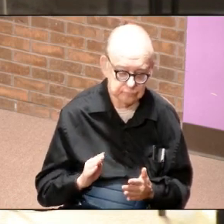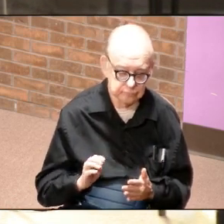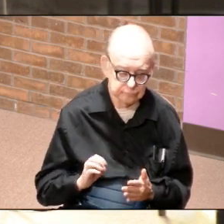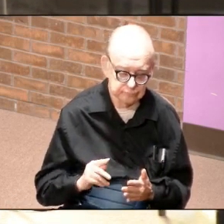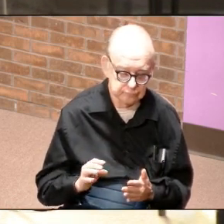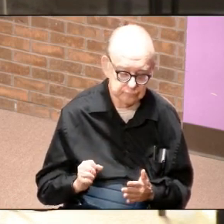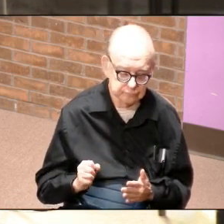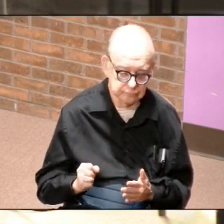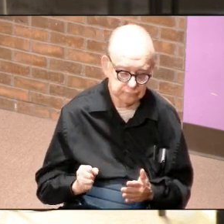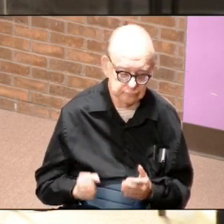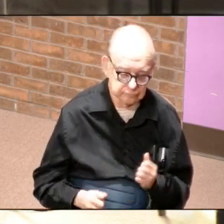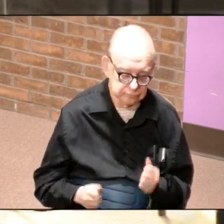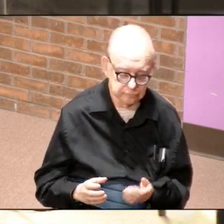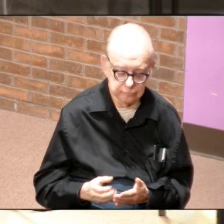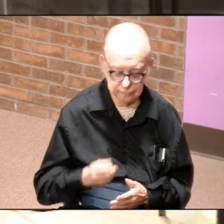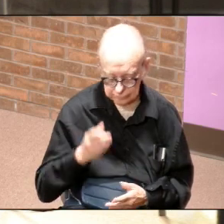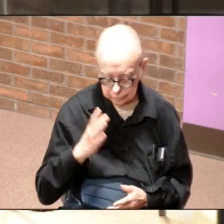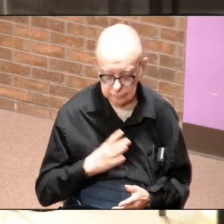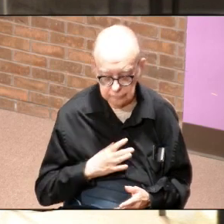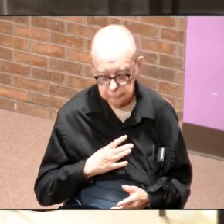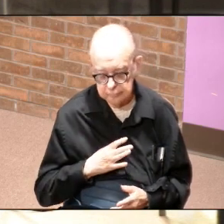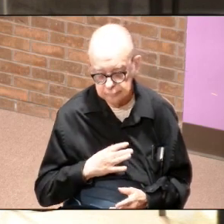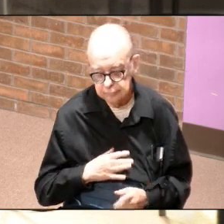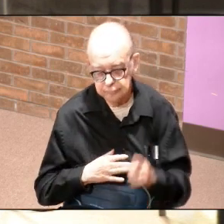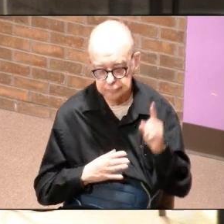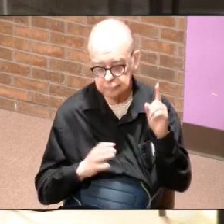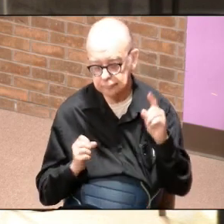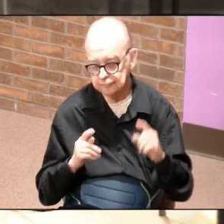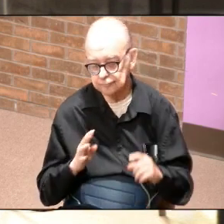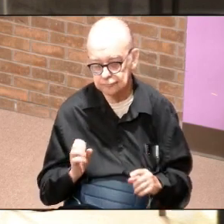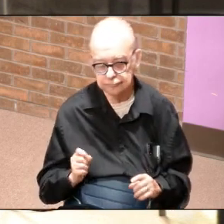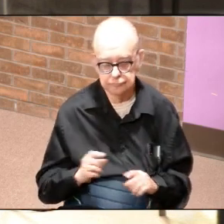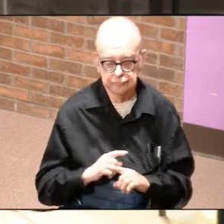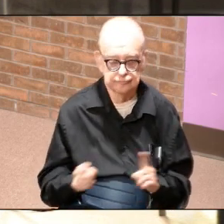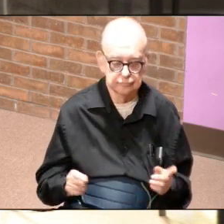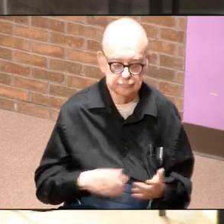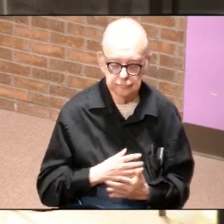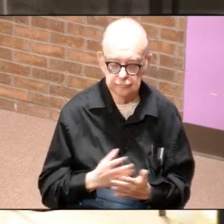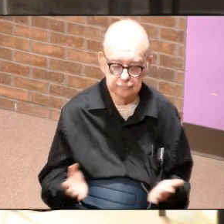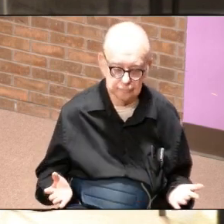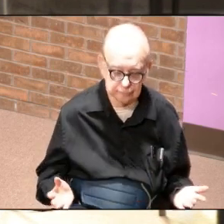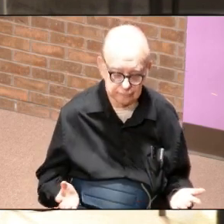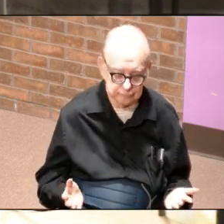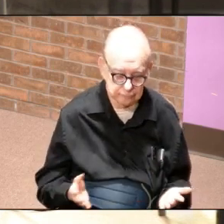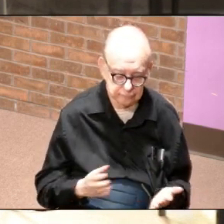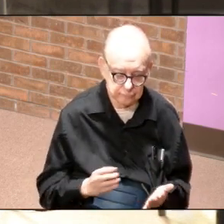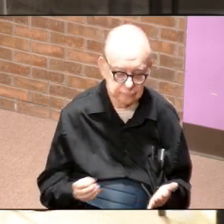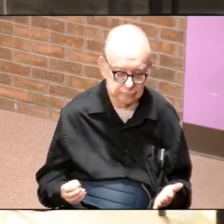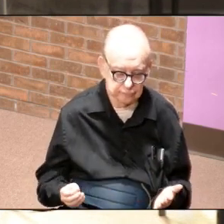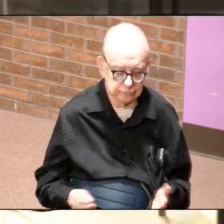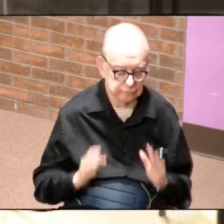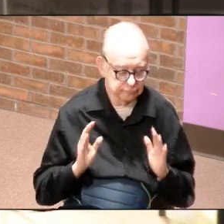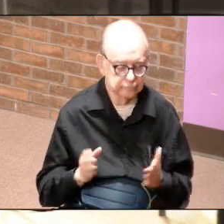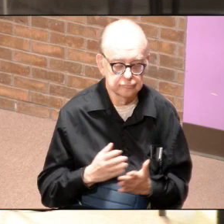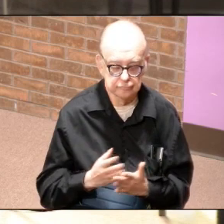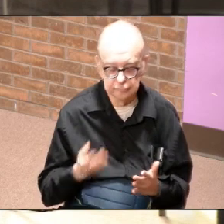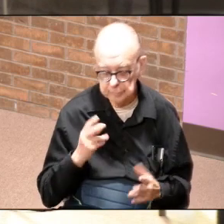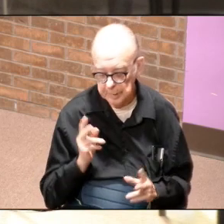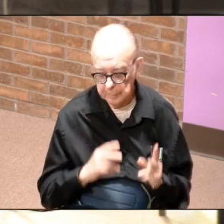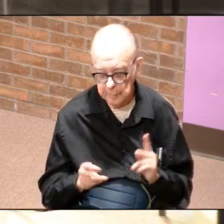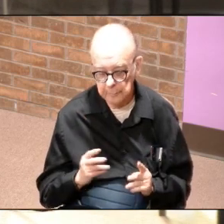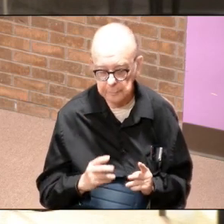world, and he may go into space, he may go everywhere, he may do all these things and do great things for